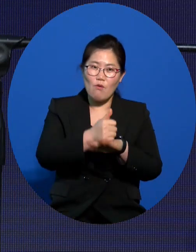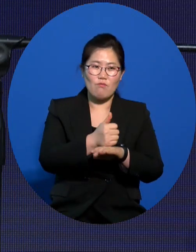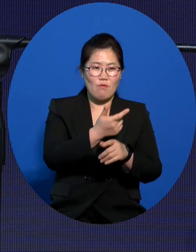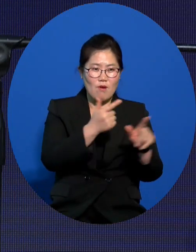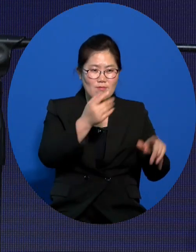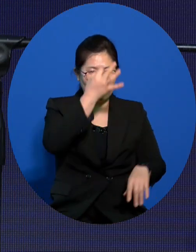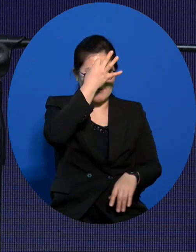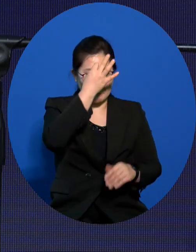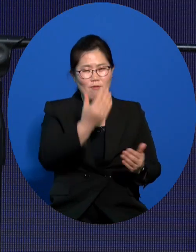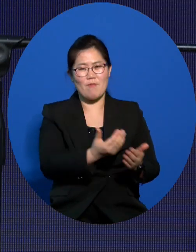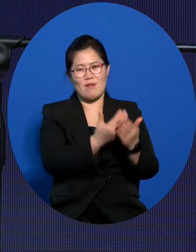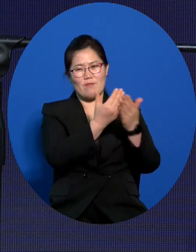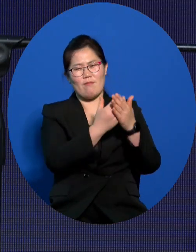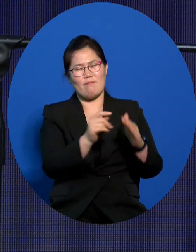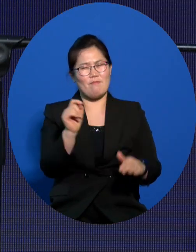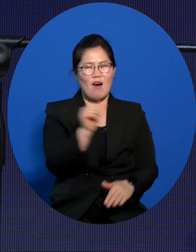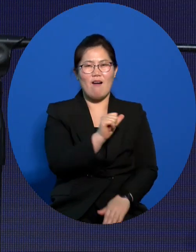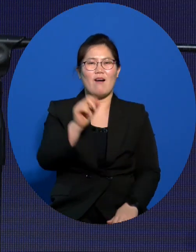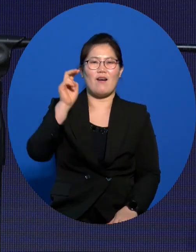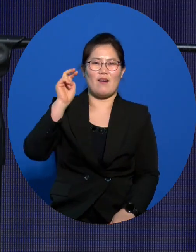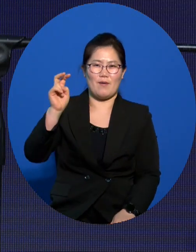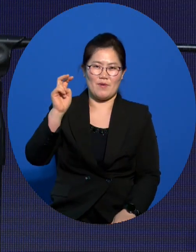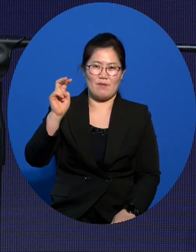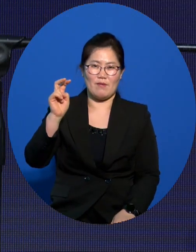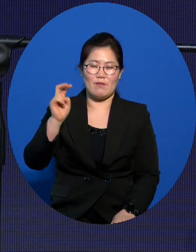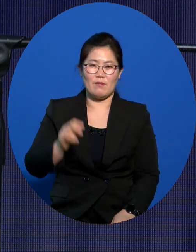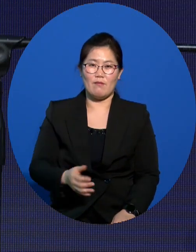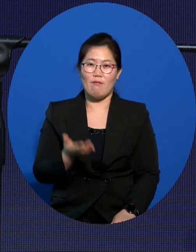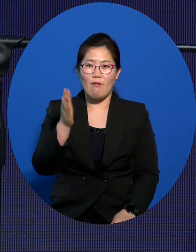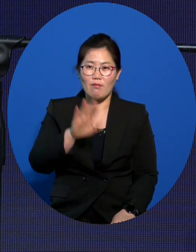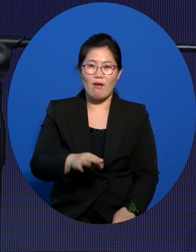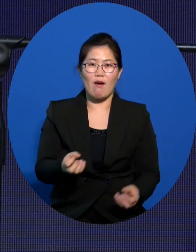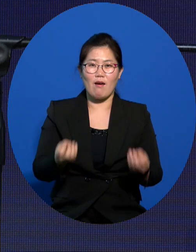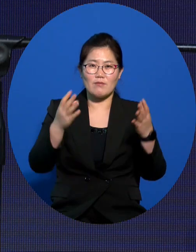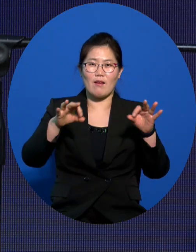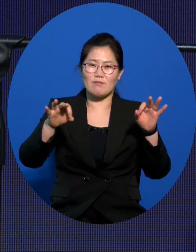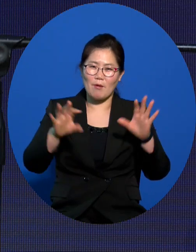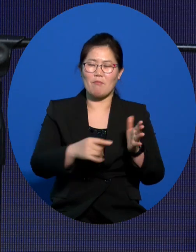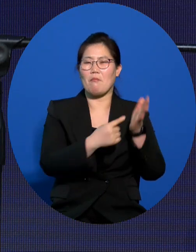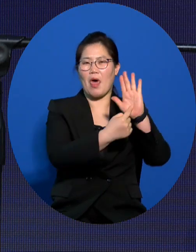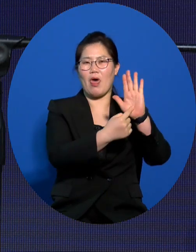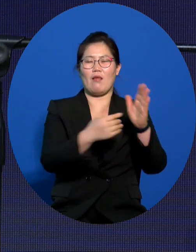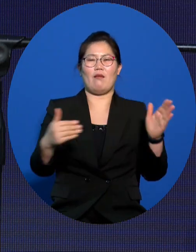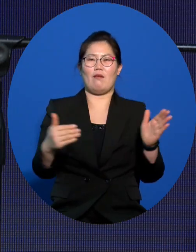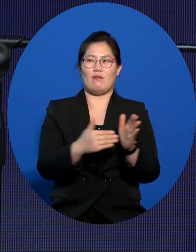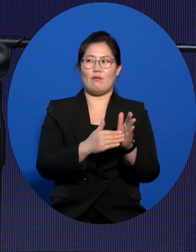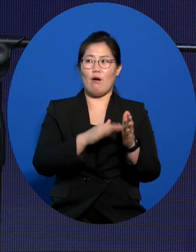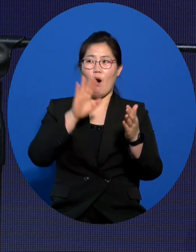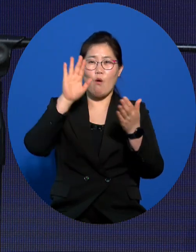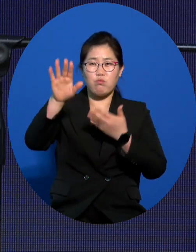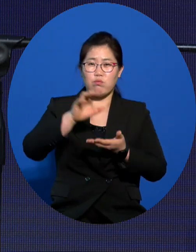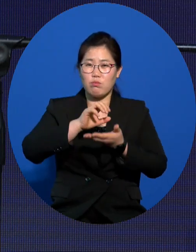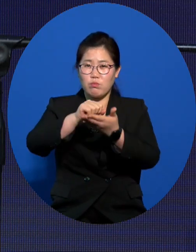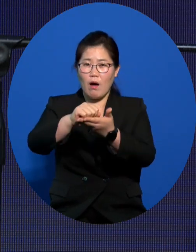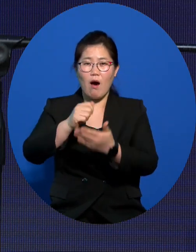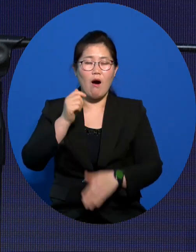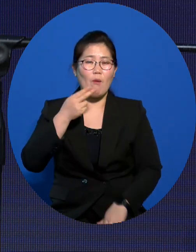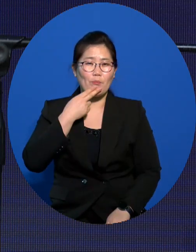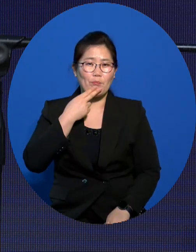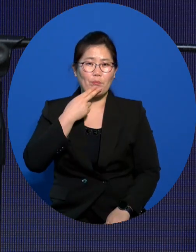budget. And if so, then even greater programs will be developed. If